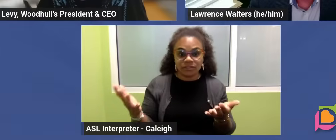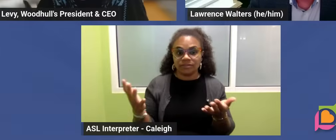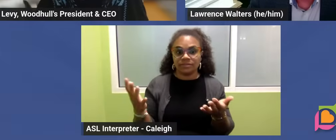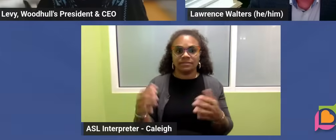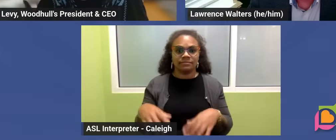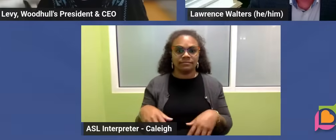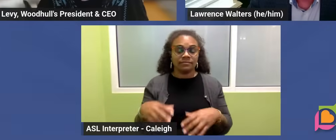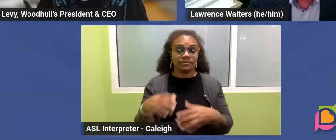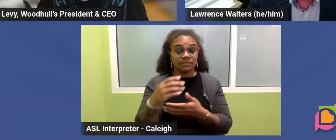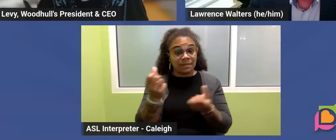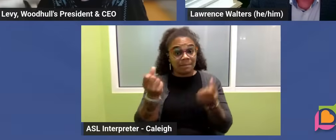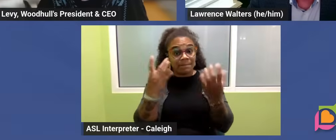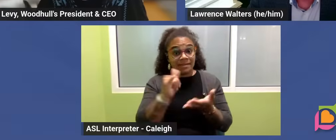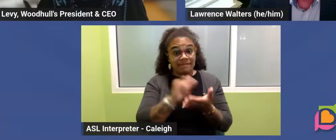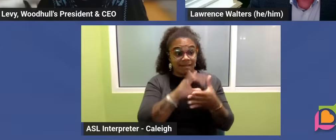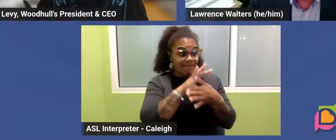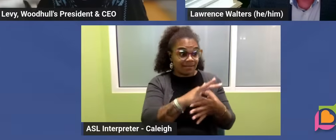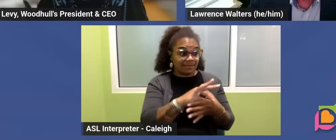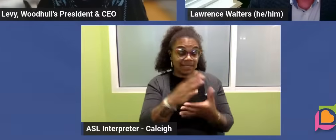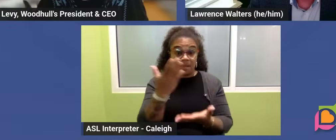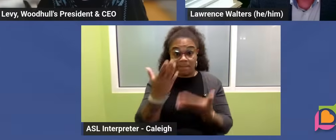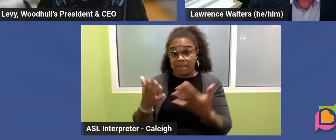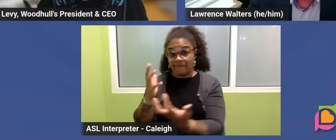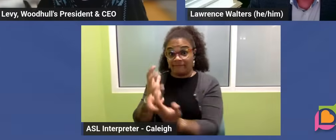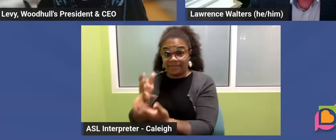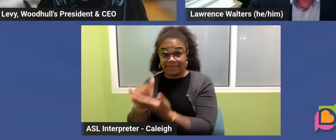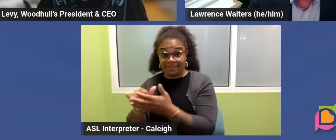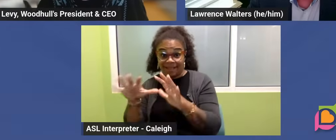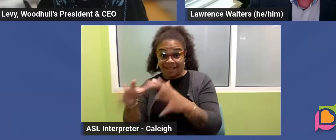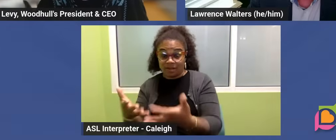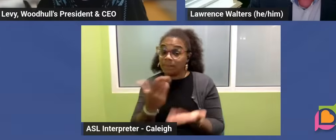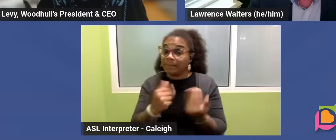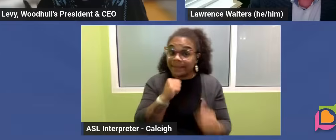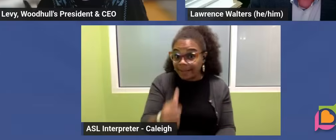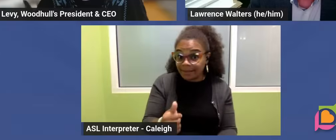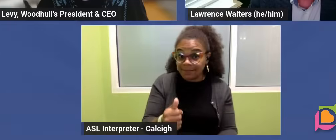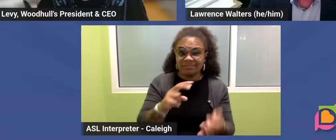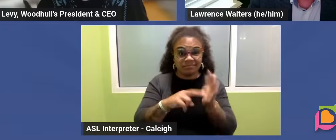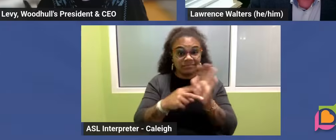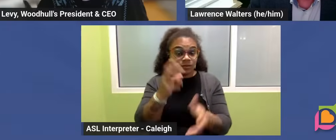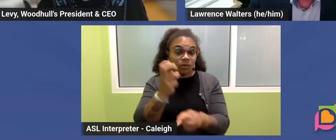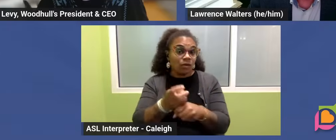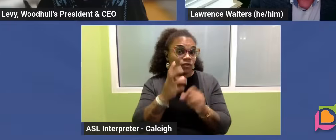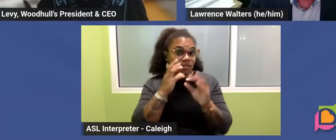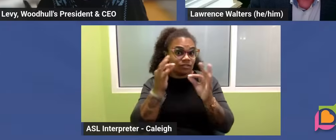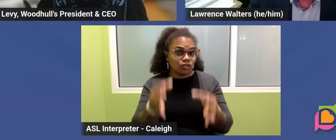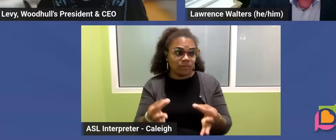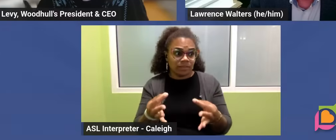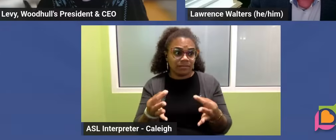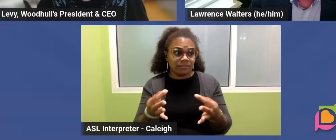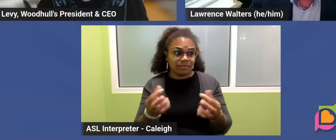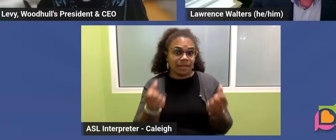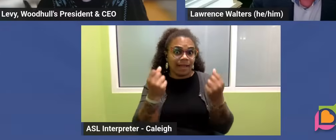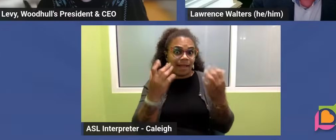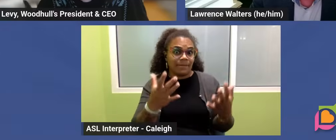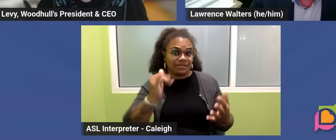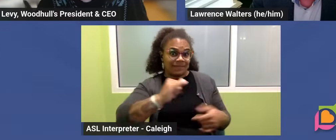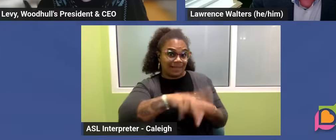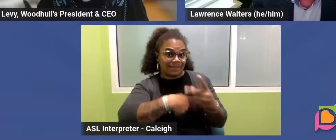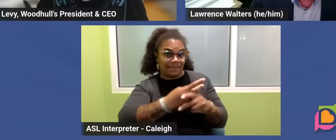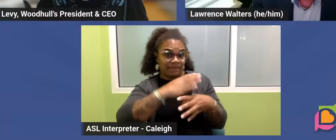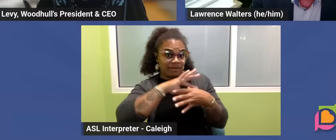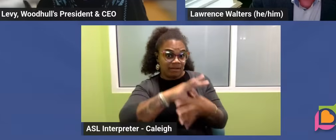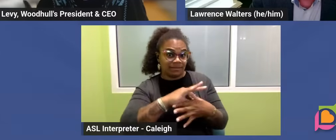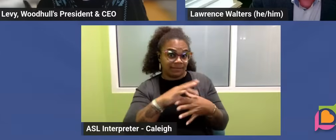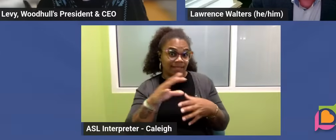fall within that category. So it does make it difficult to determine, how much of this content is